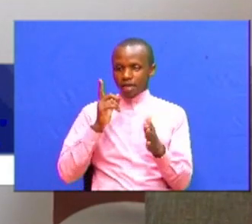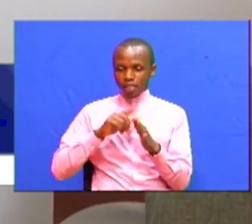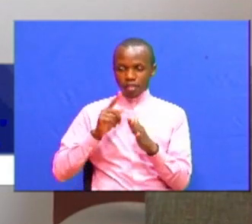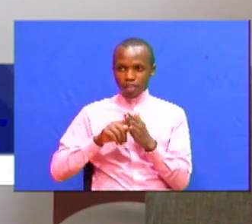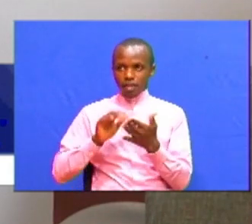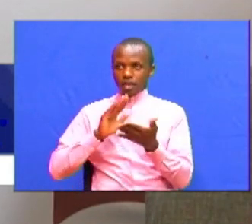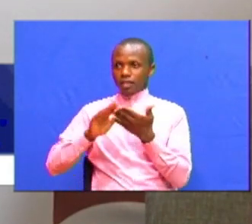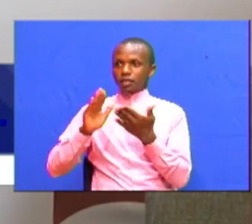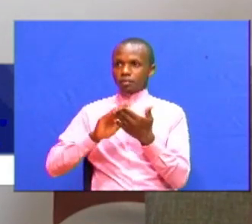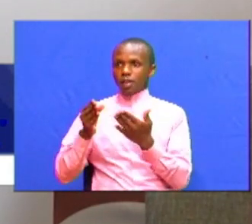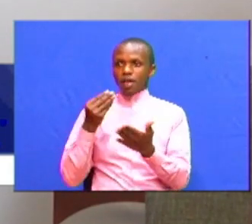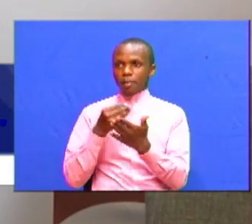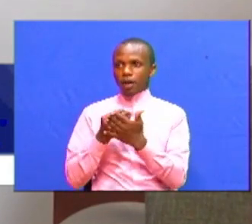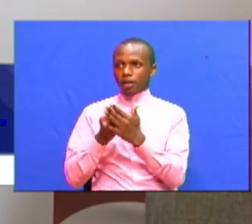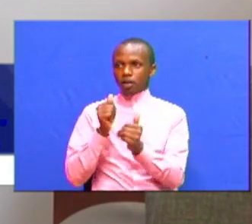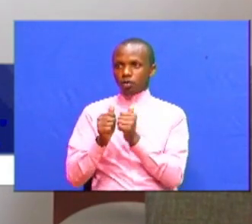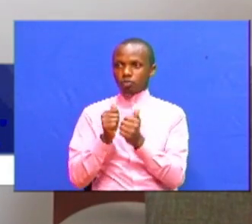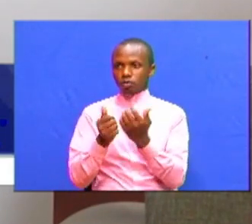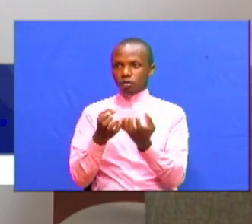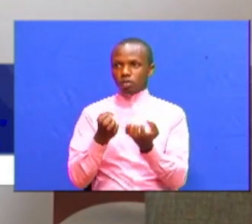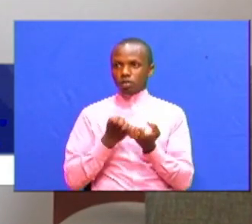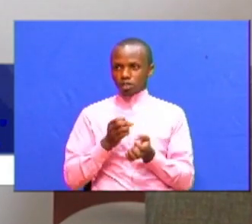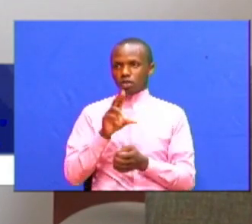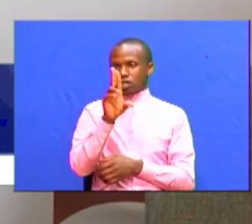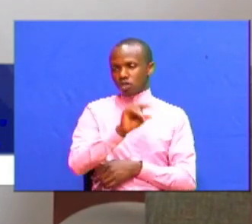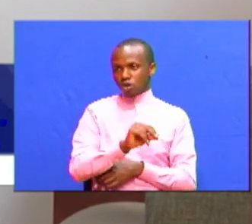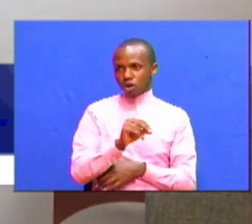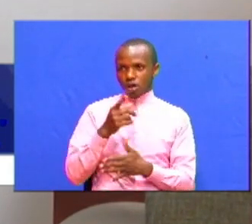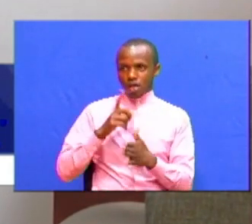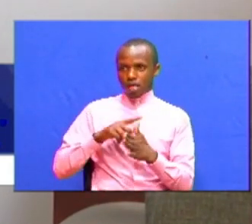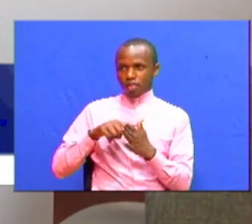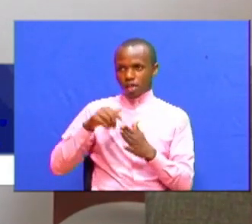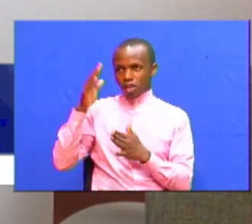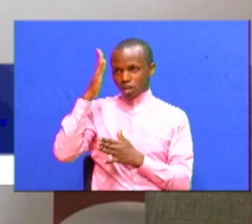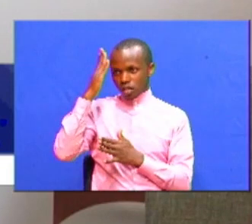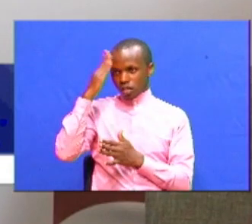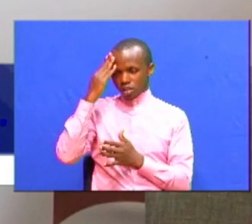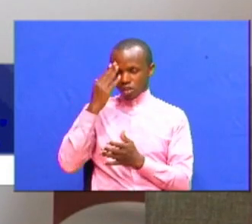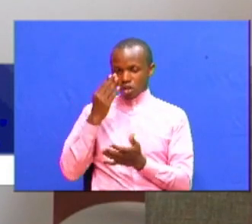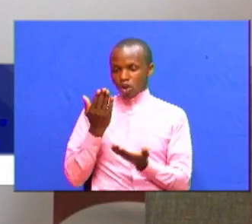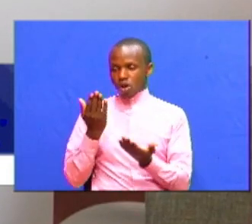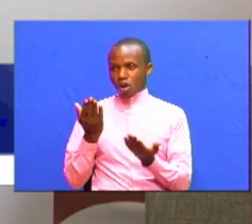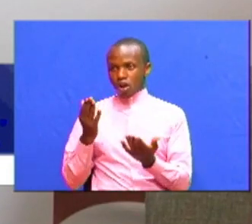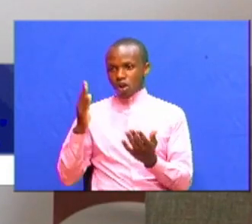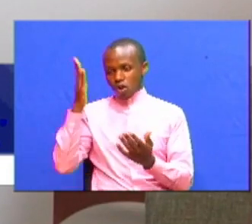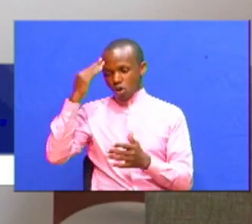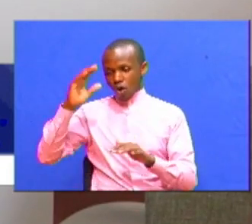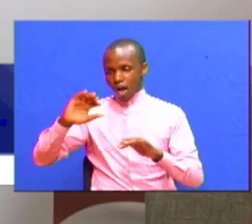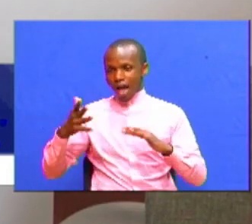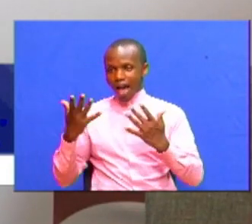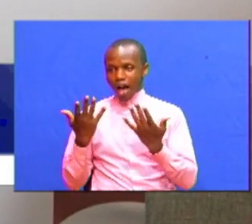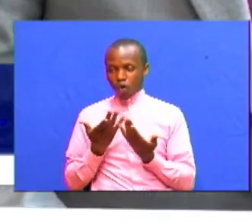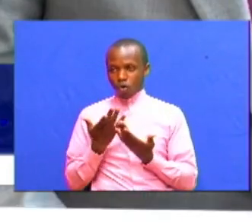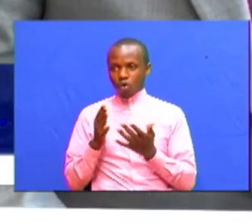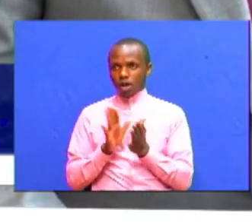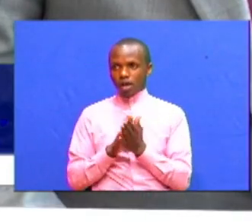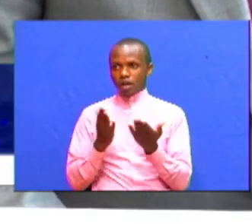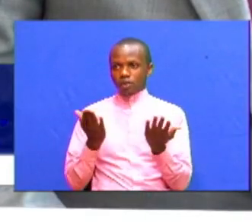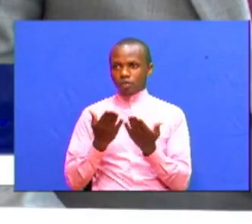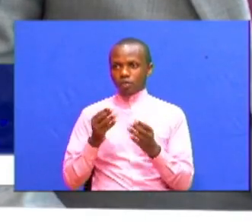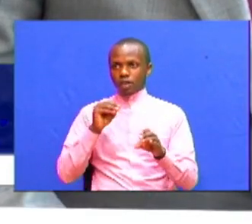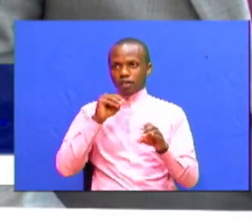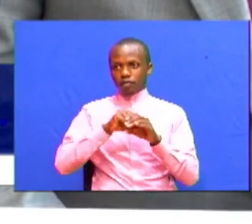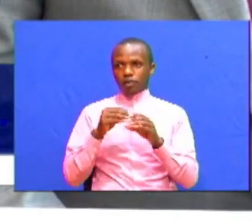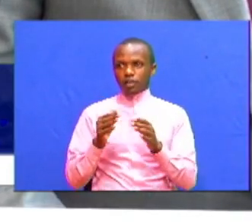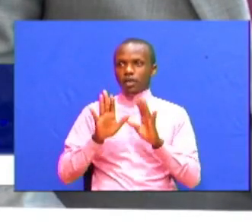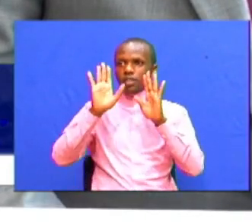we need not, and ignore where we really need to put our purse and be counted. It's important